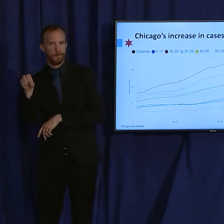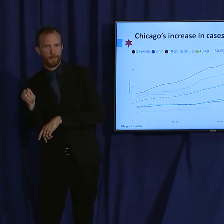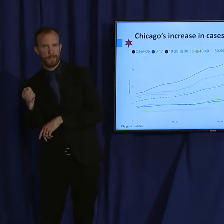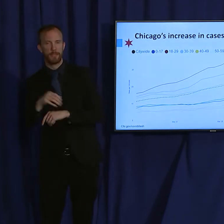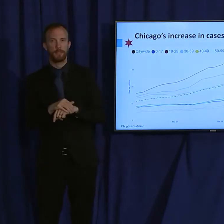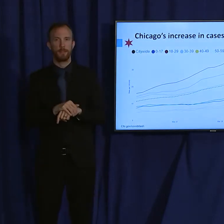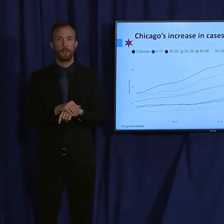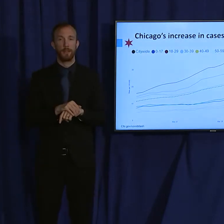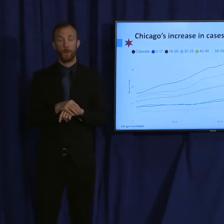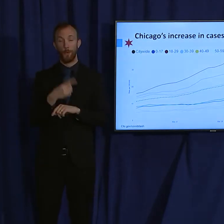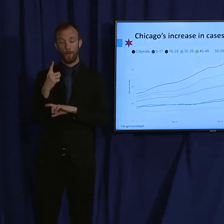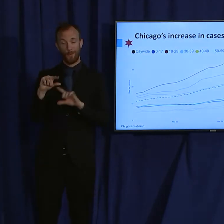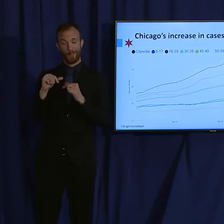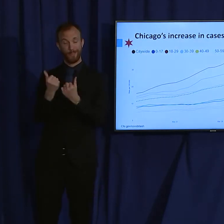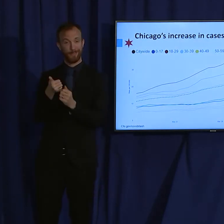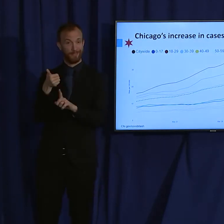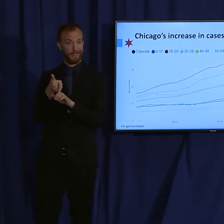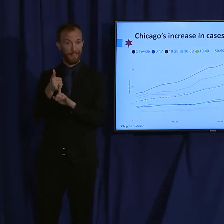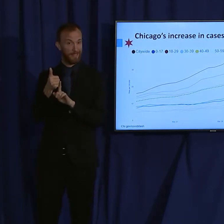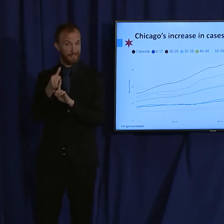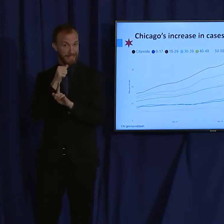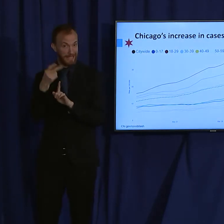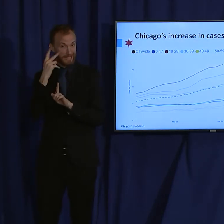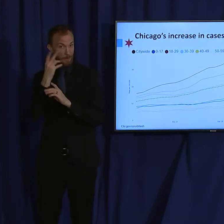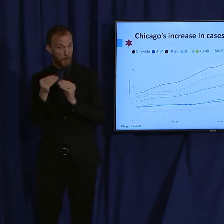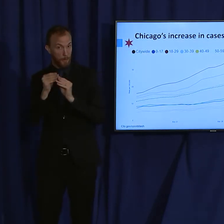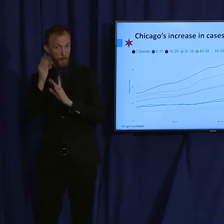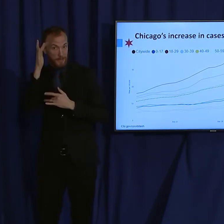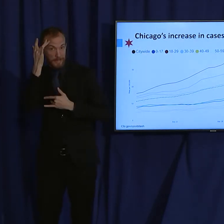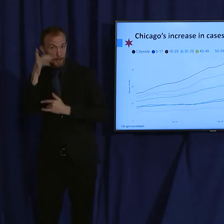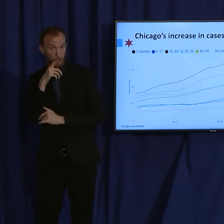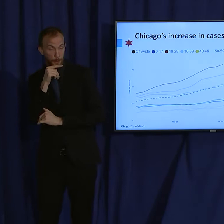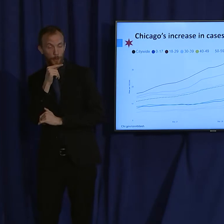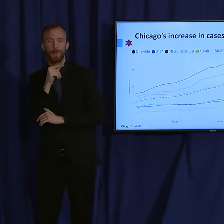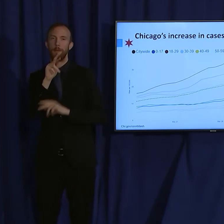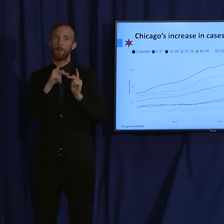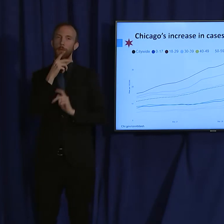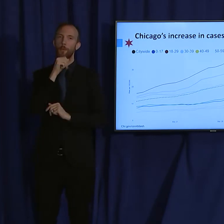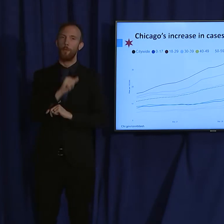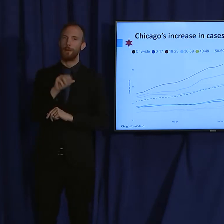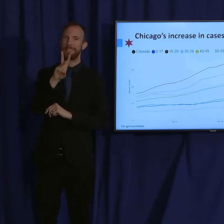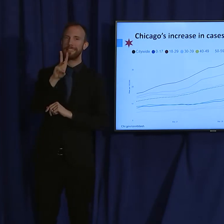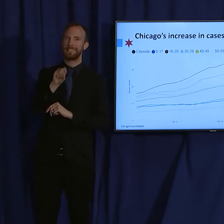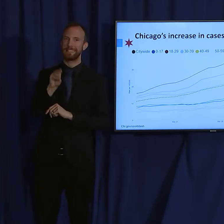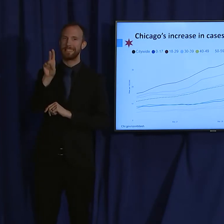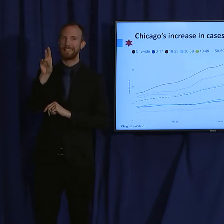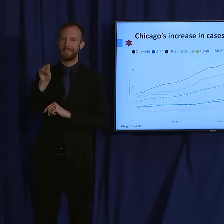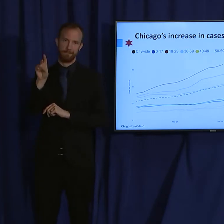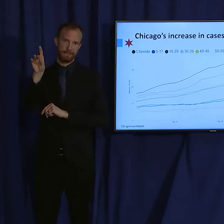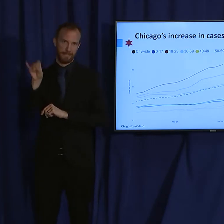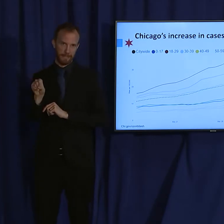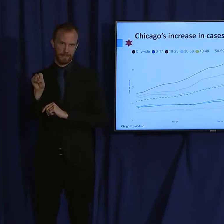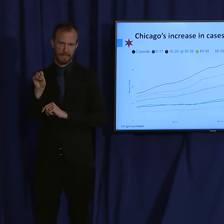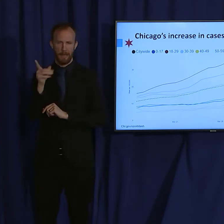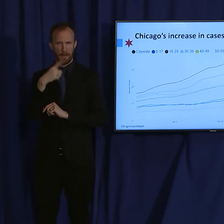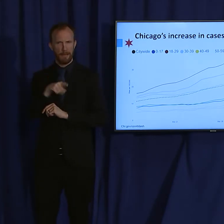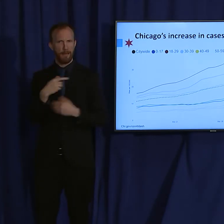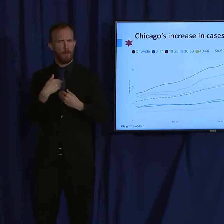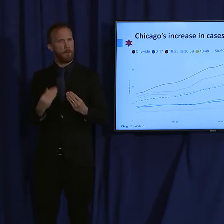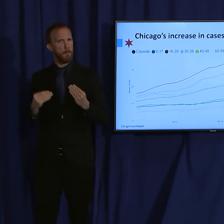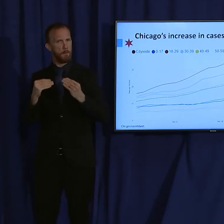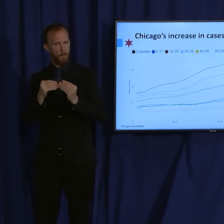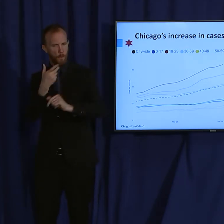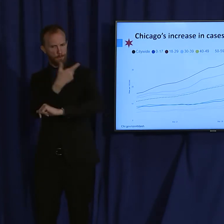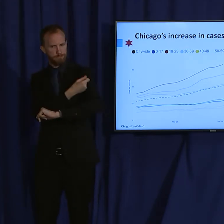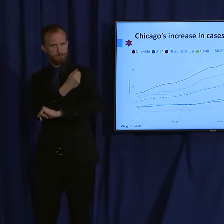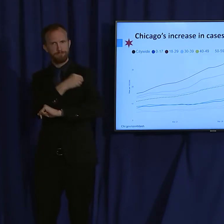that we are not seeing case increases in are people in their 60s, 70s, and 80s, reflecting the higher vaccination rates and